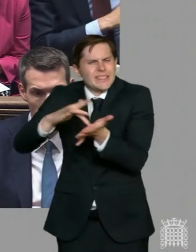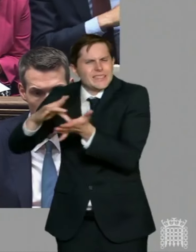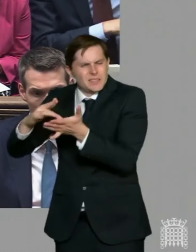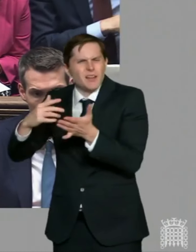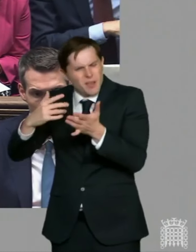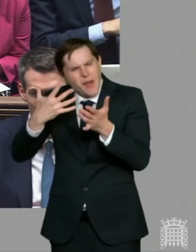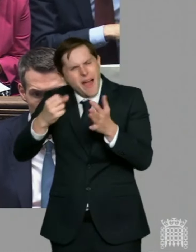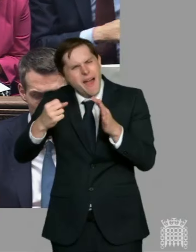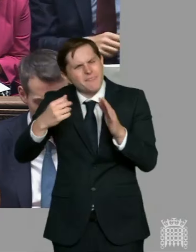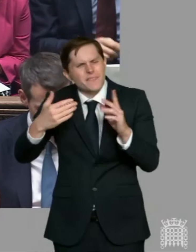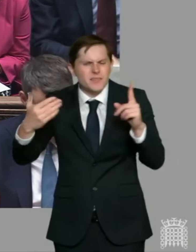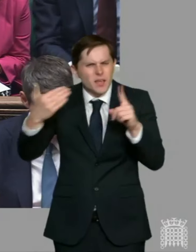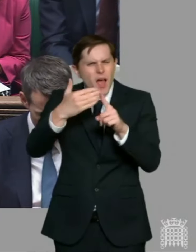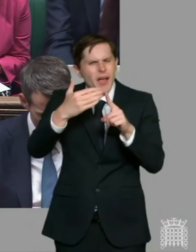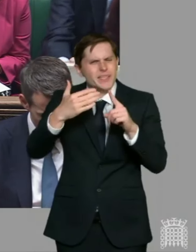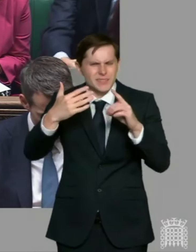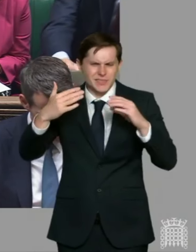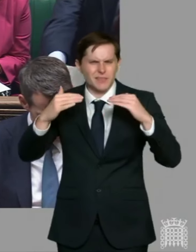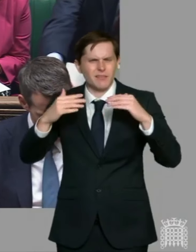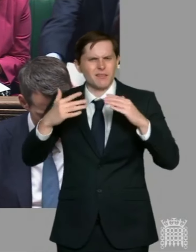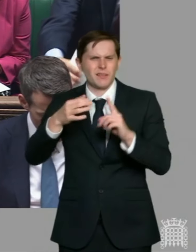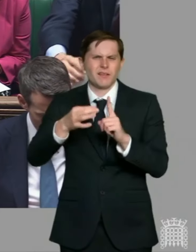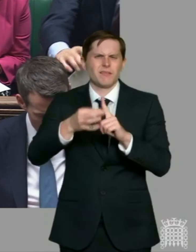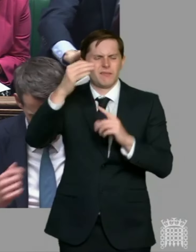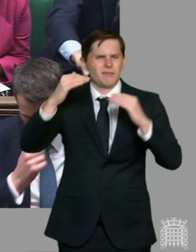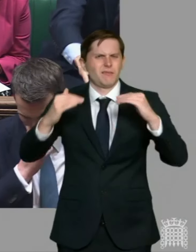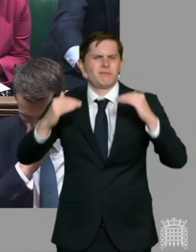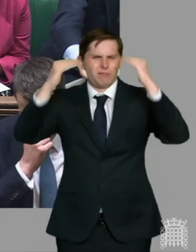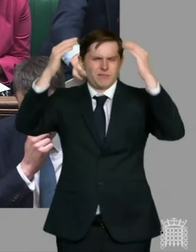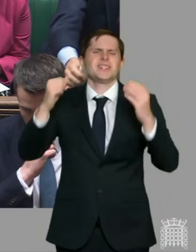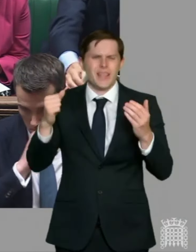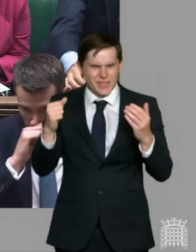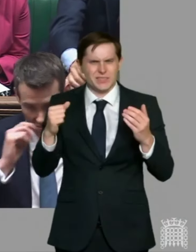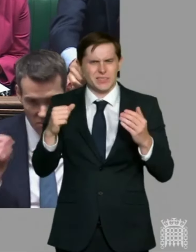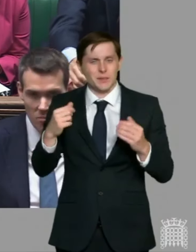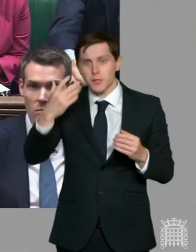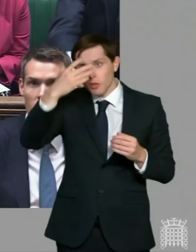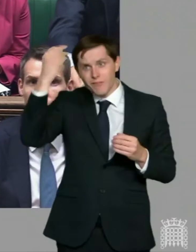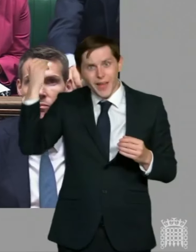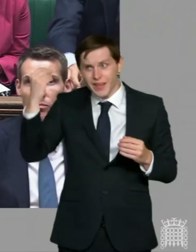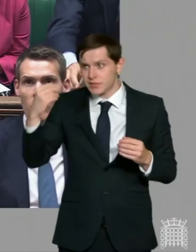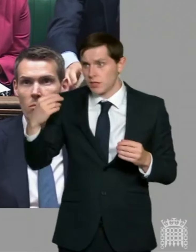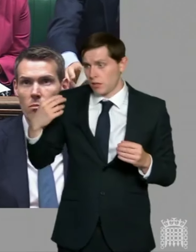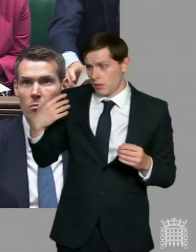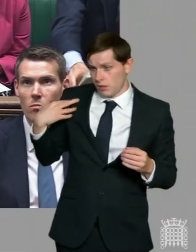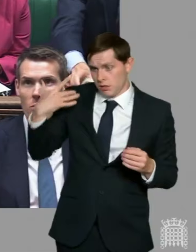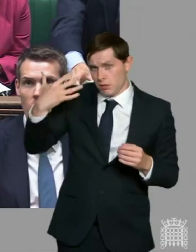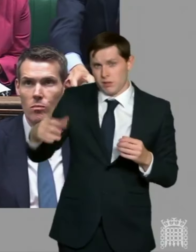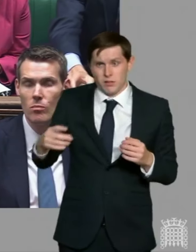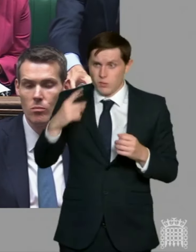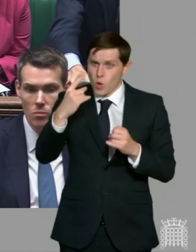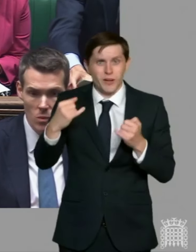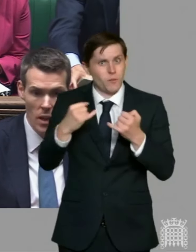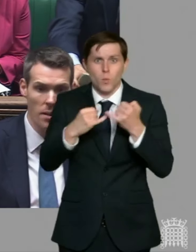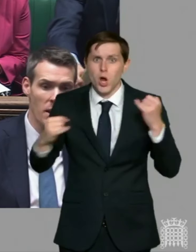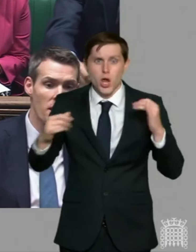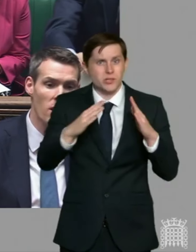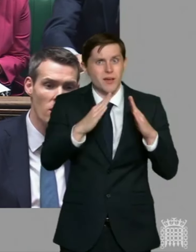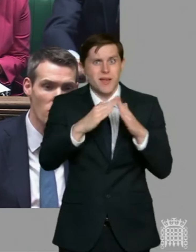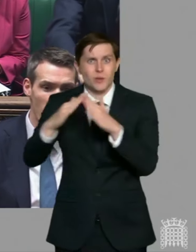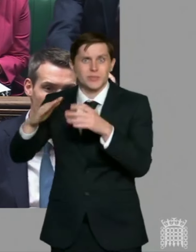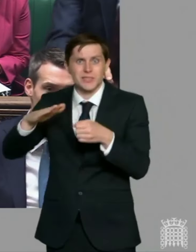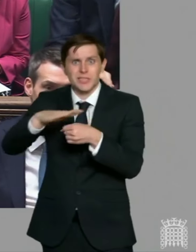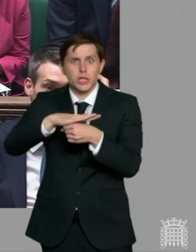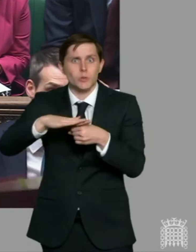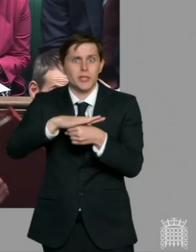housing crisis in living memory. And I say to the Right Honourable Lady, the Greenbelt definition is in the consultation.